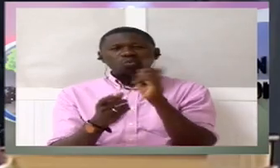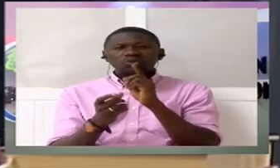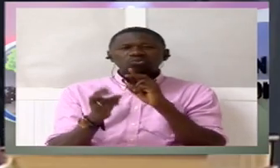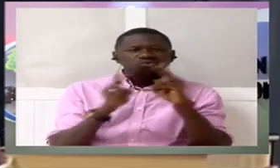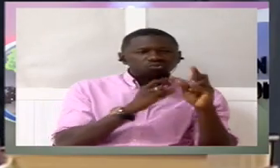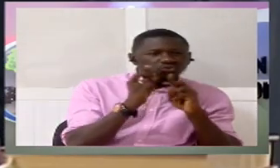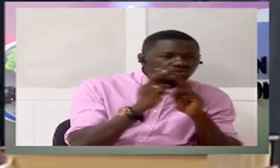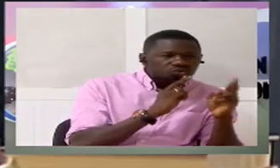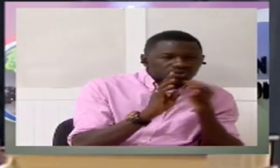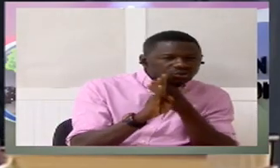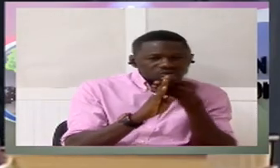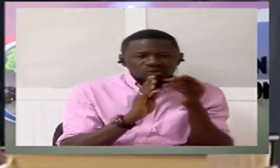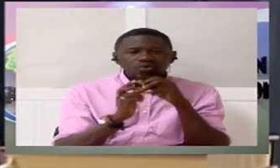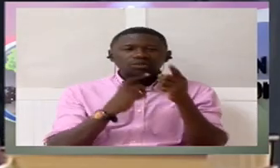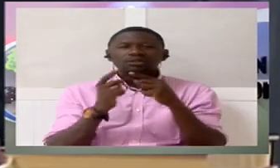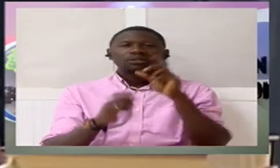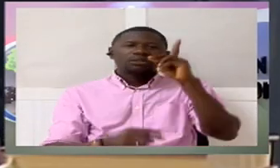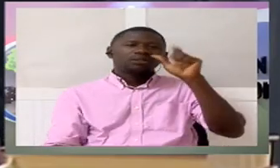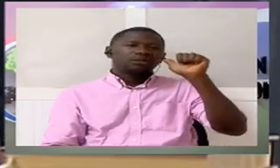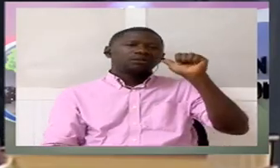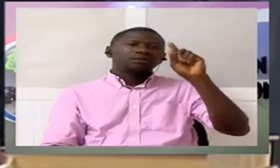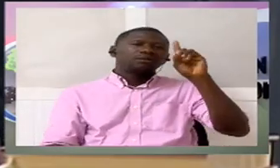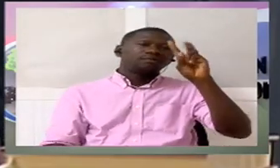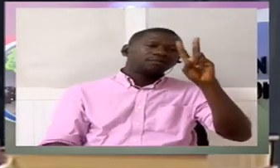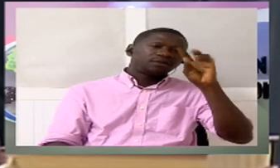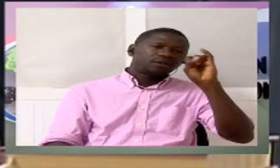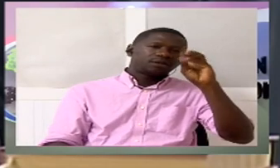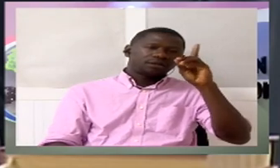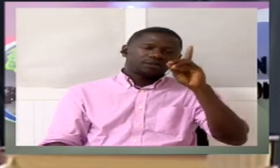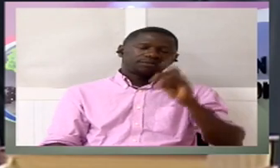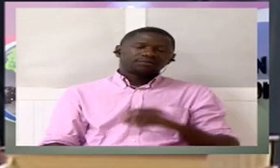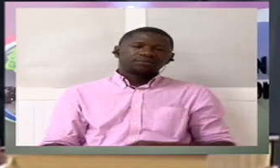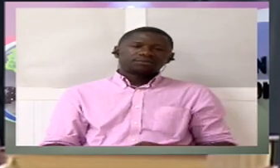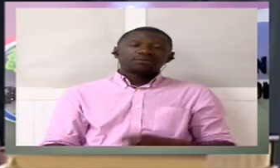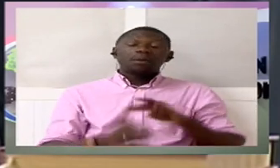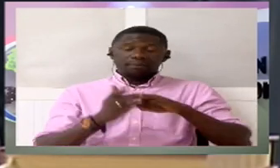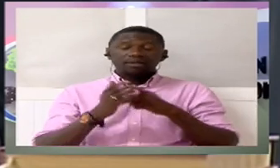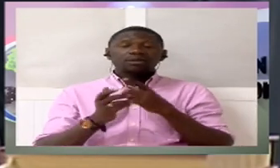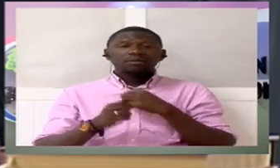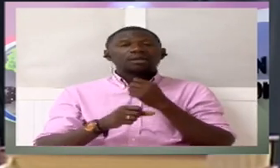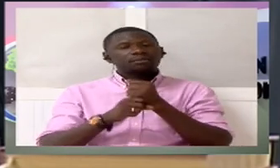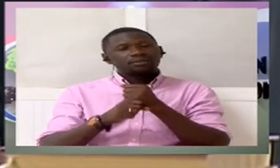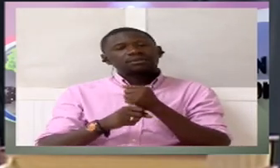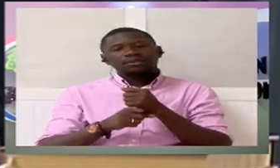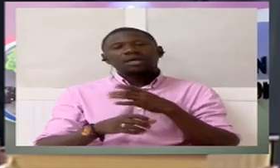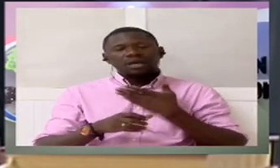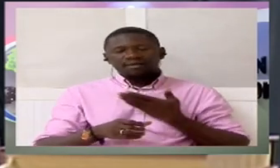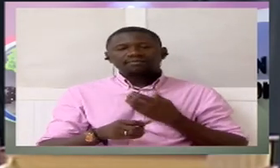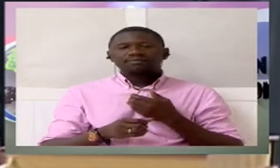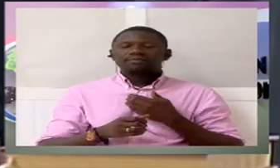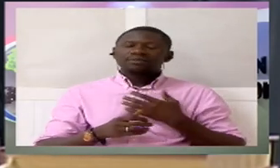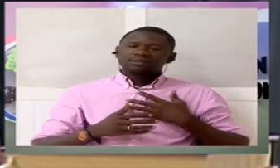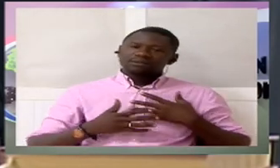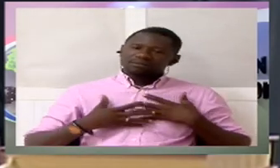Ruise baba mutaku. So that they would handle Baba with care. Now, so that the doctor tells us access to no